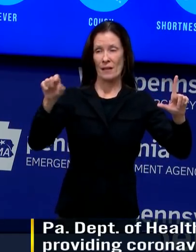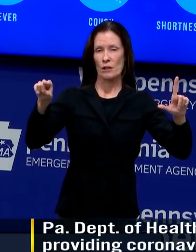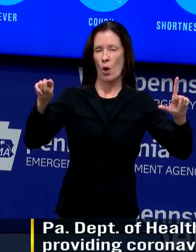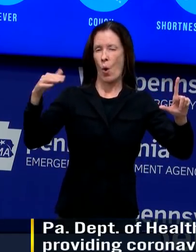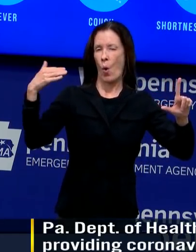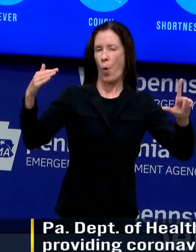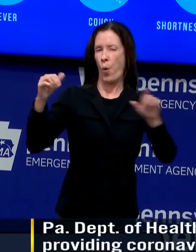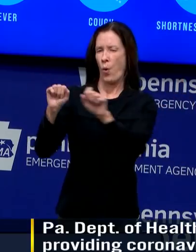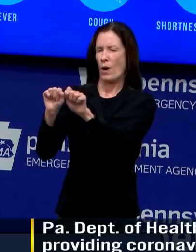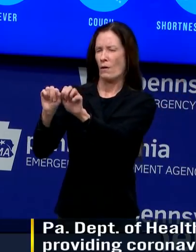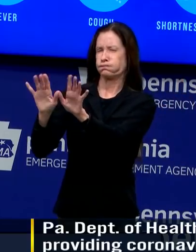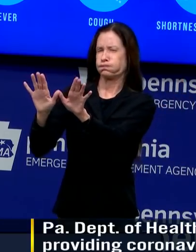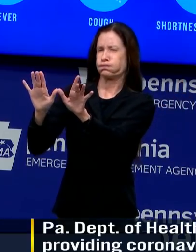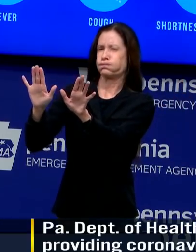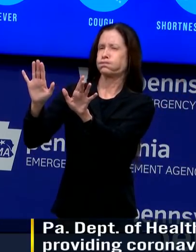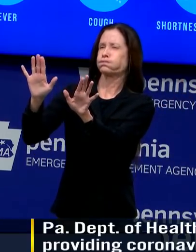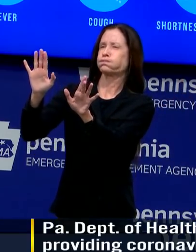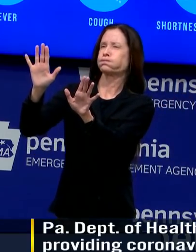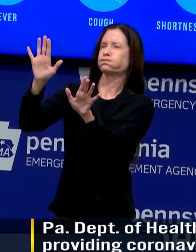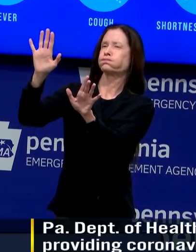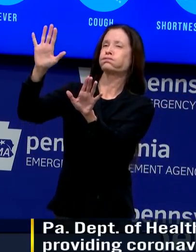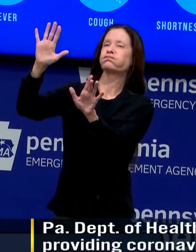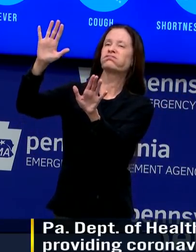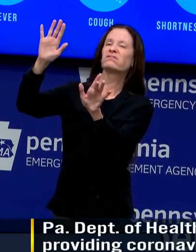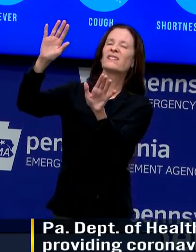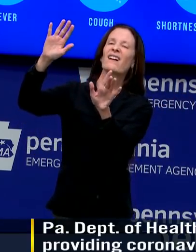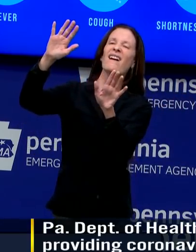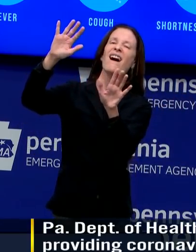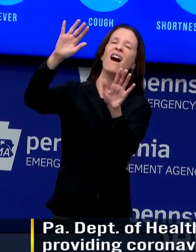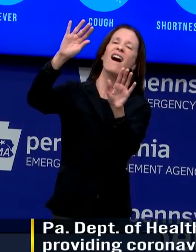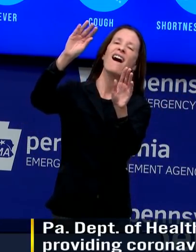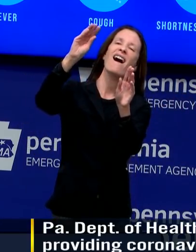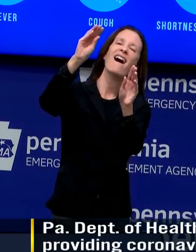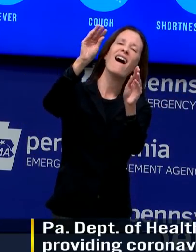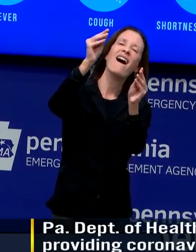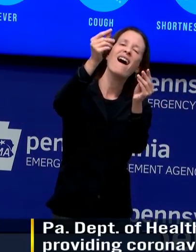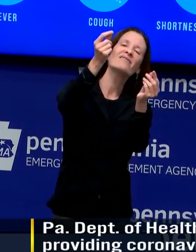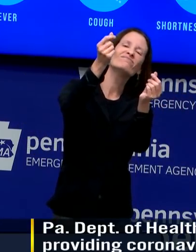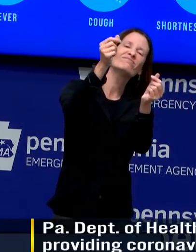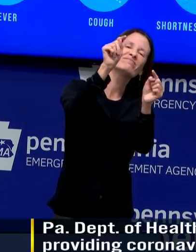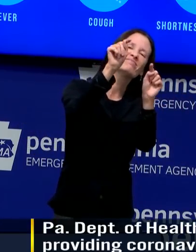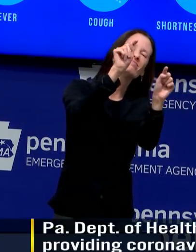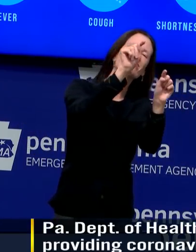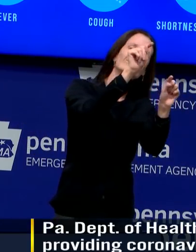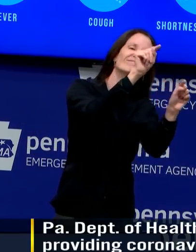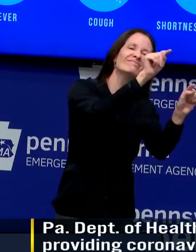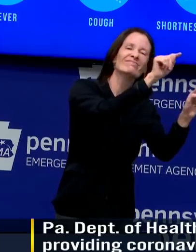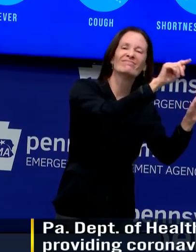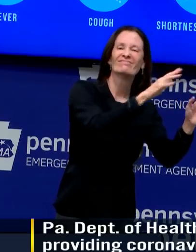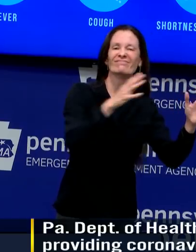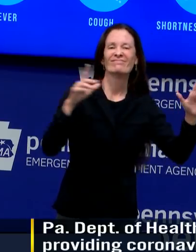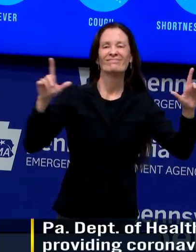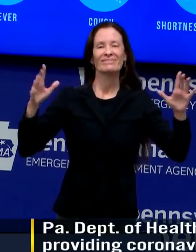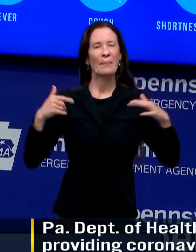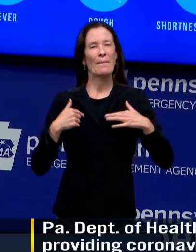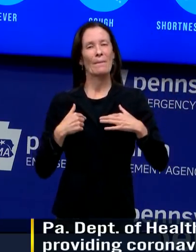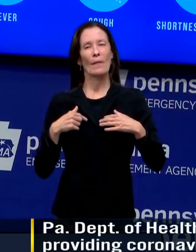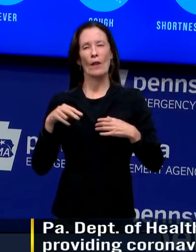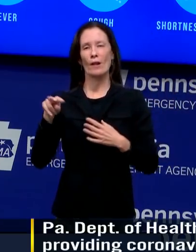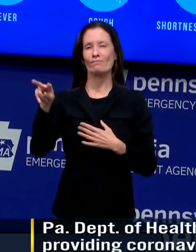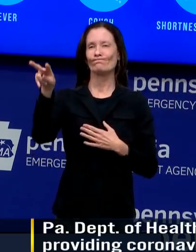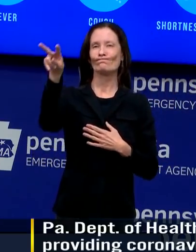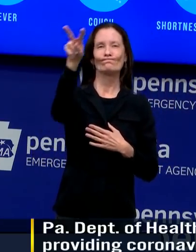declines. So what we're trying to do with this measured and phased reopening is to look at Pennsylvania as it really is, not as